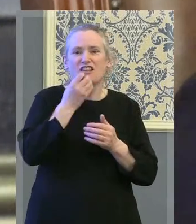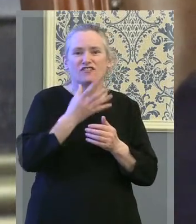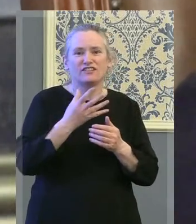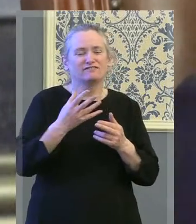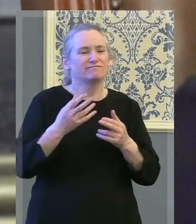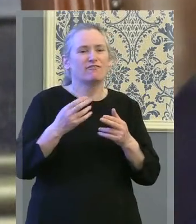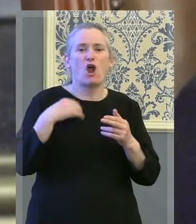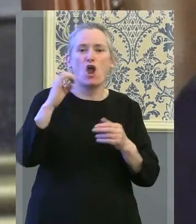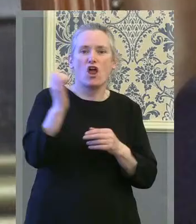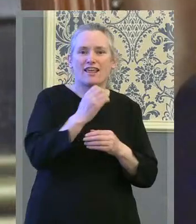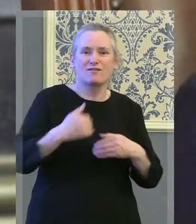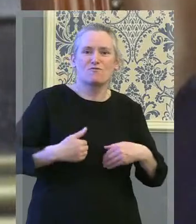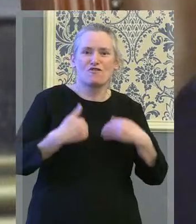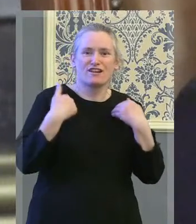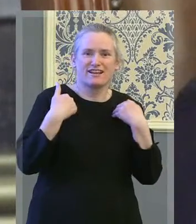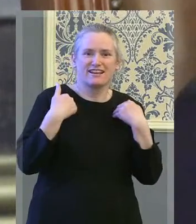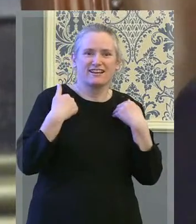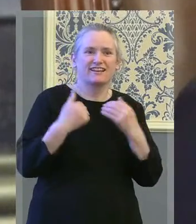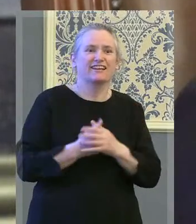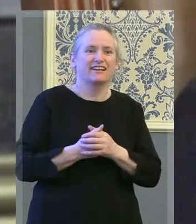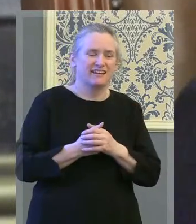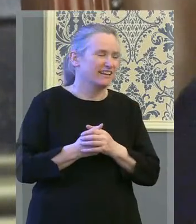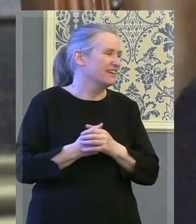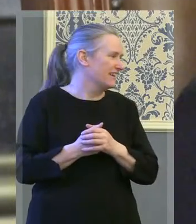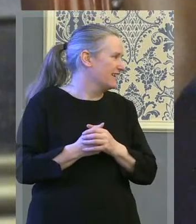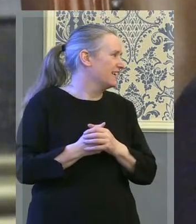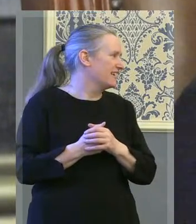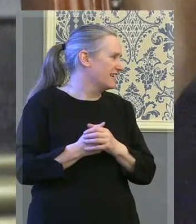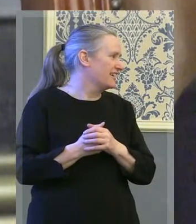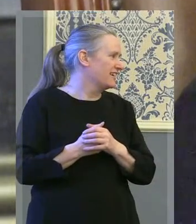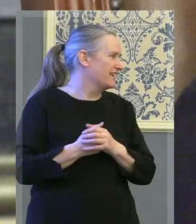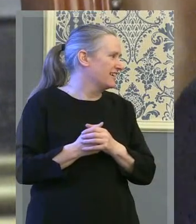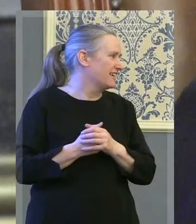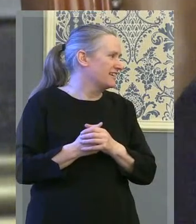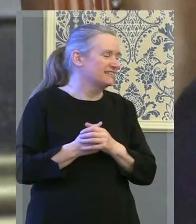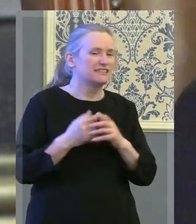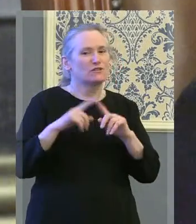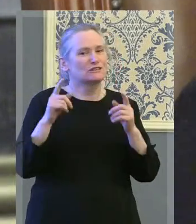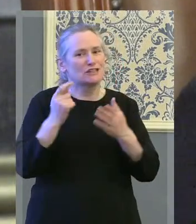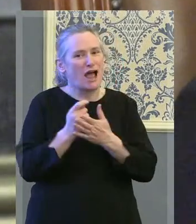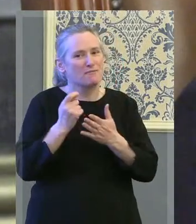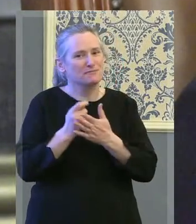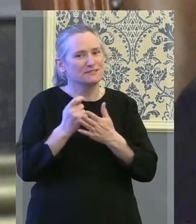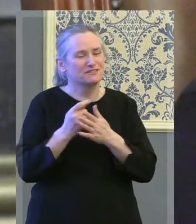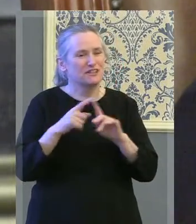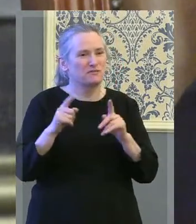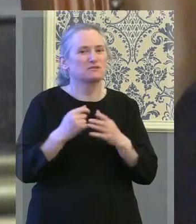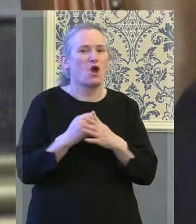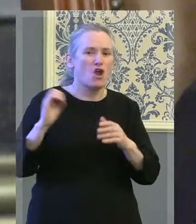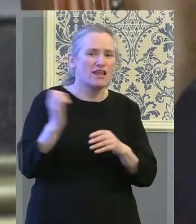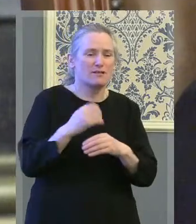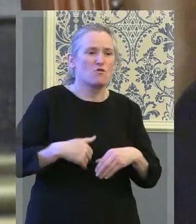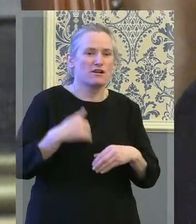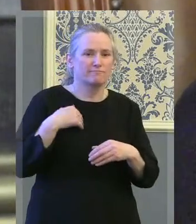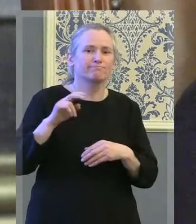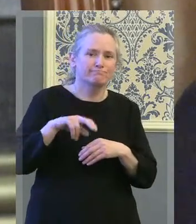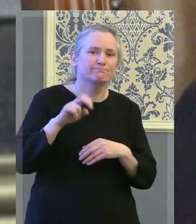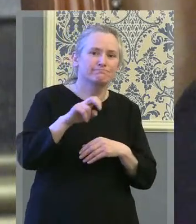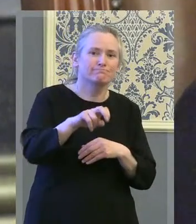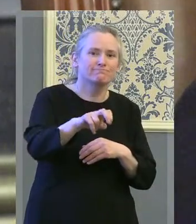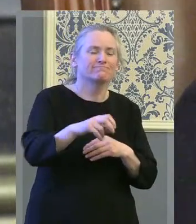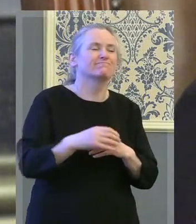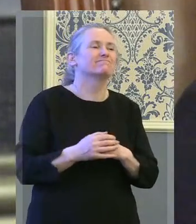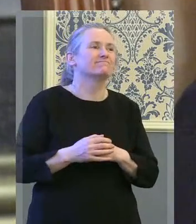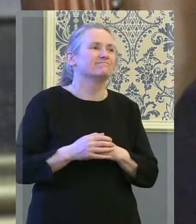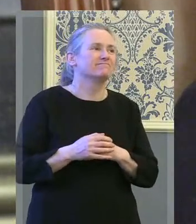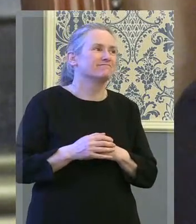early in the morning, so I sat on a hill and waited until it was a more respectable time to go knocking on their door. But anyway, they greeted me. My grandma